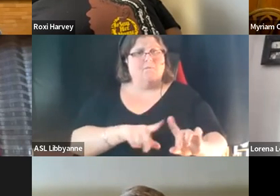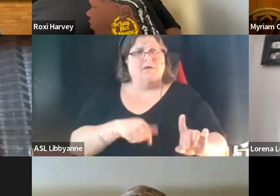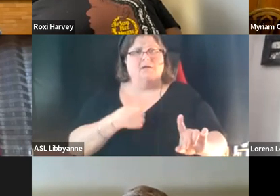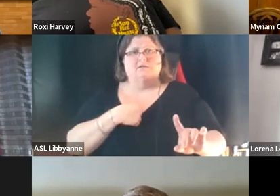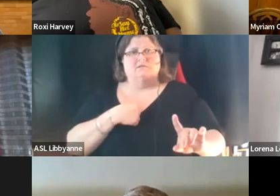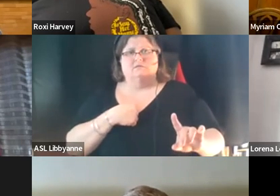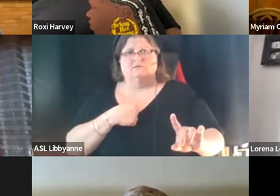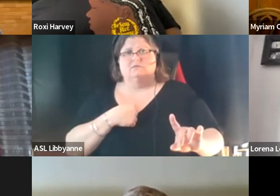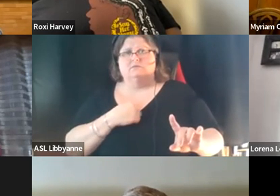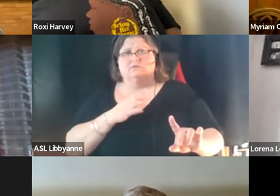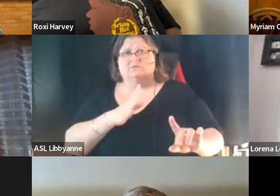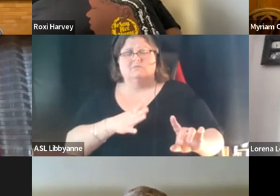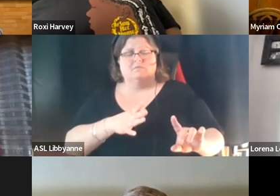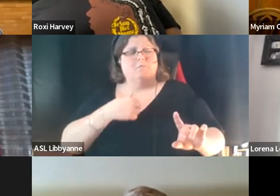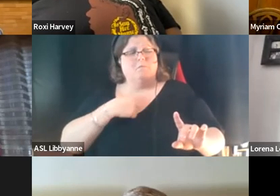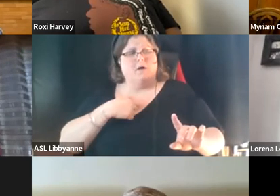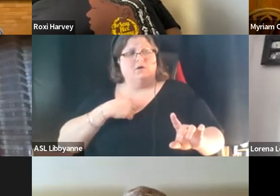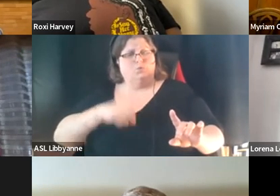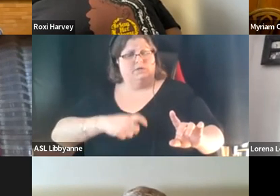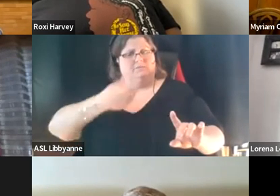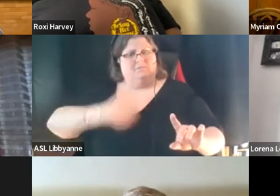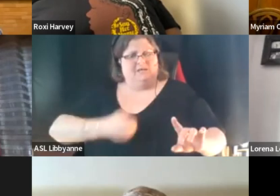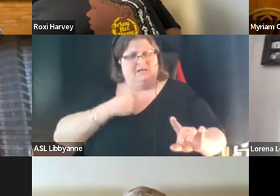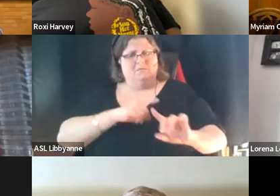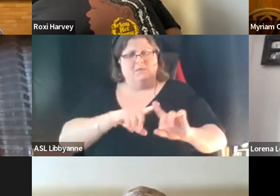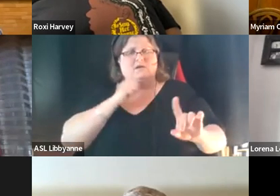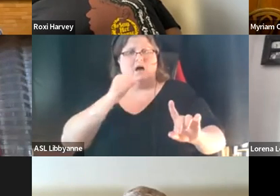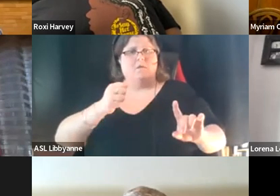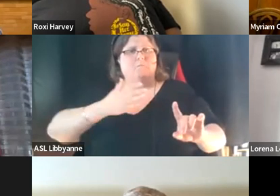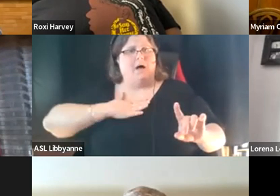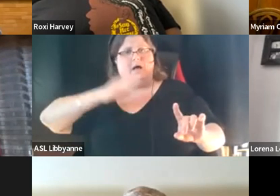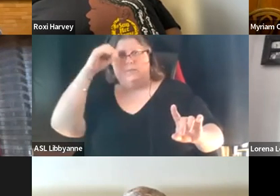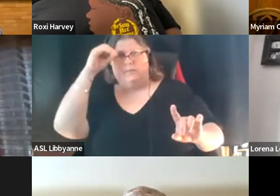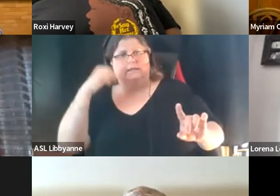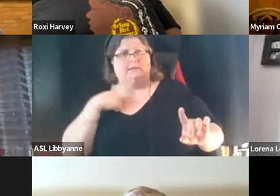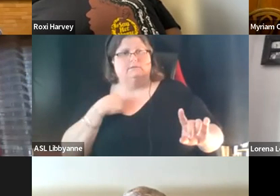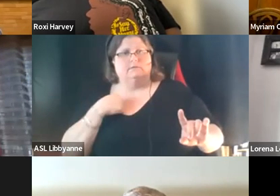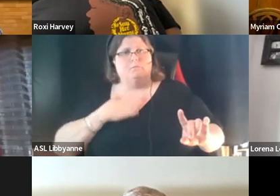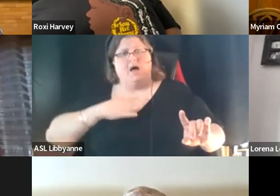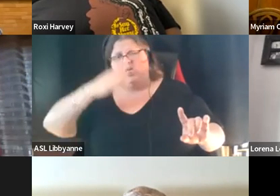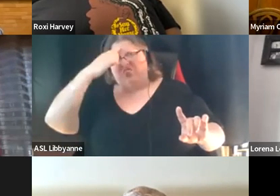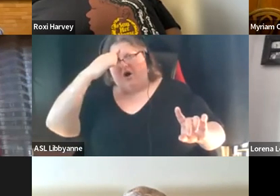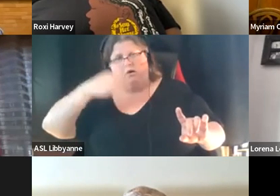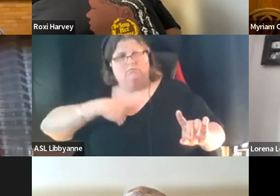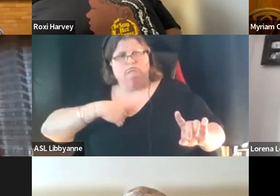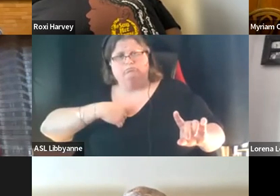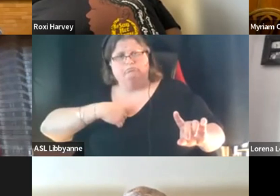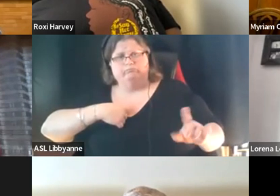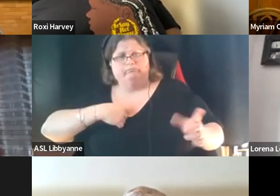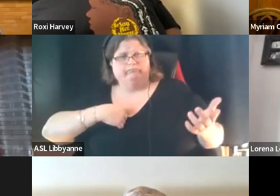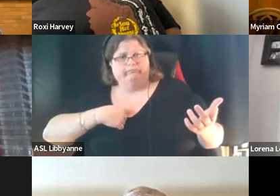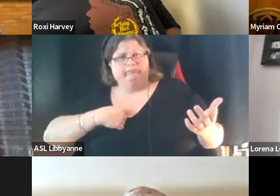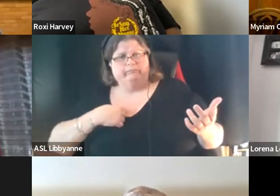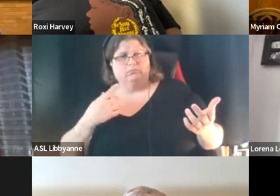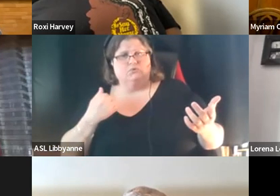needed, but not your voice of concern. And I feel like that there should be a way to encourage parents to be more involved